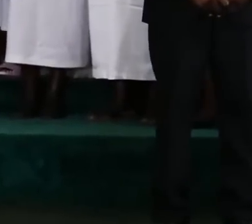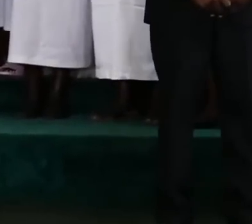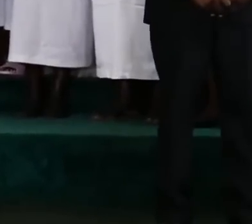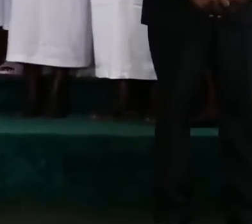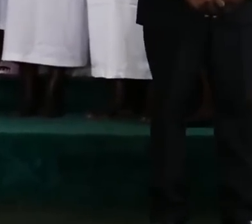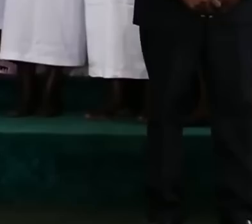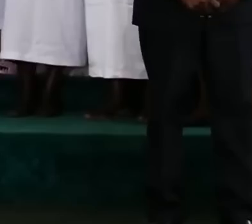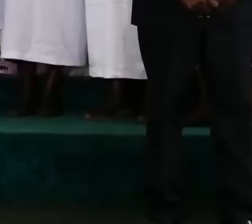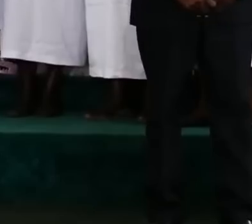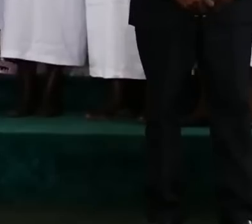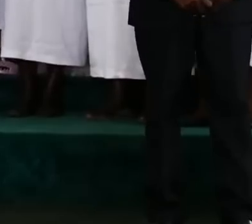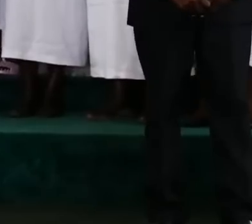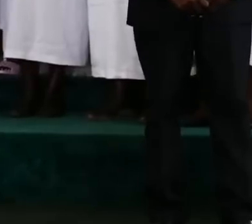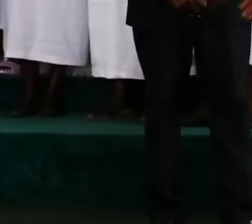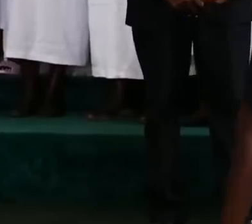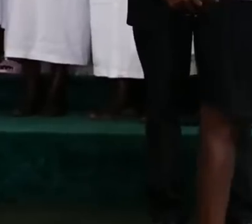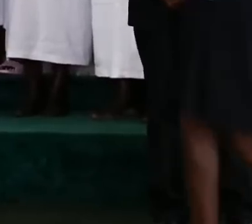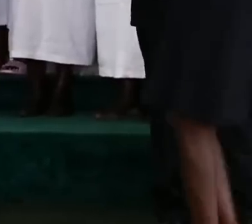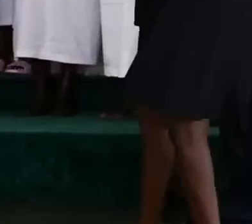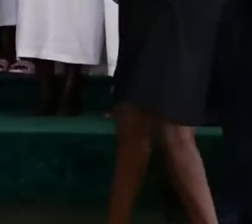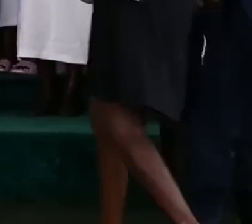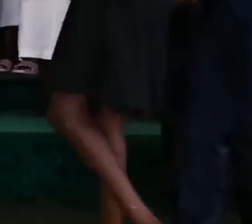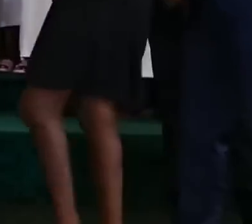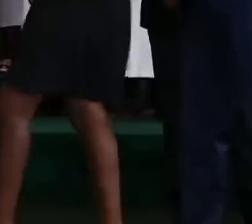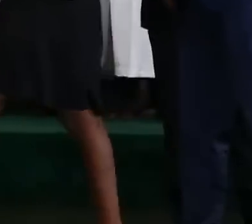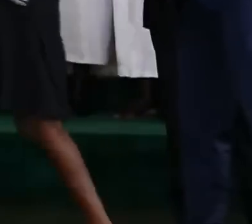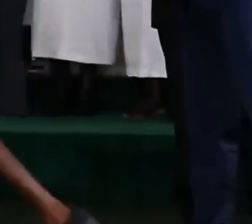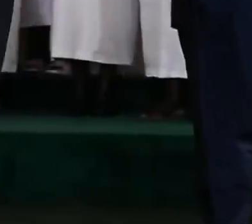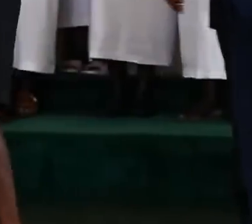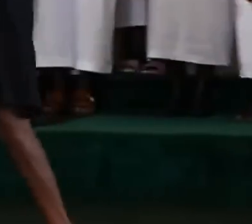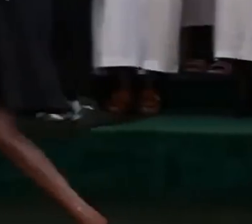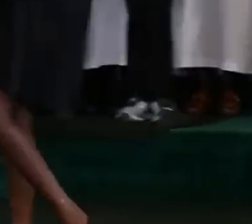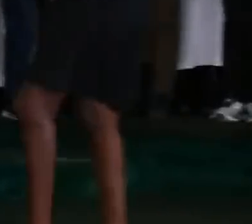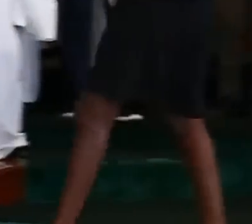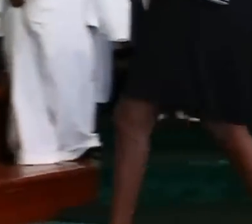He will make you perfect.